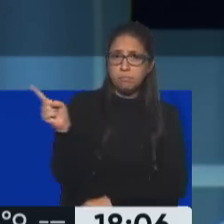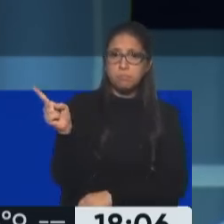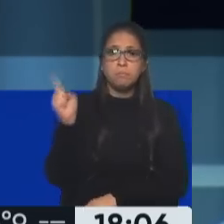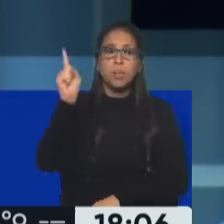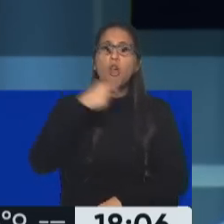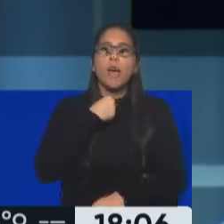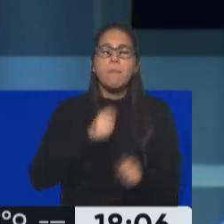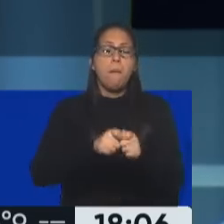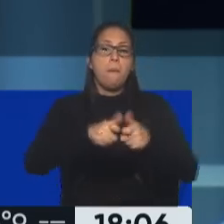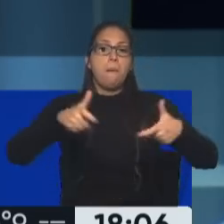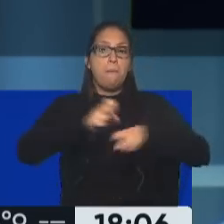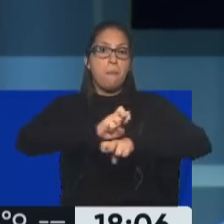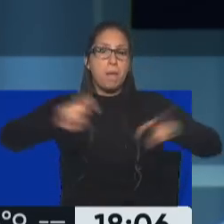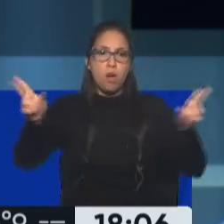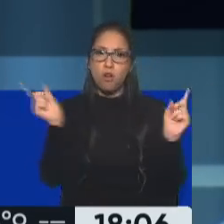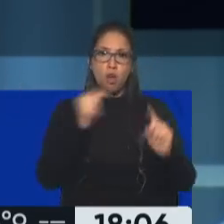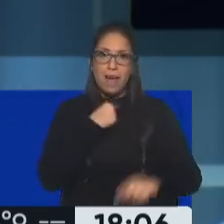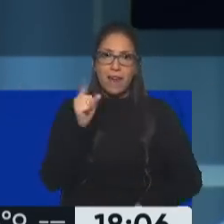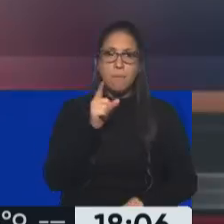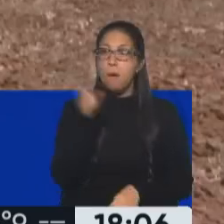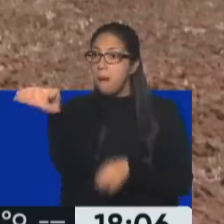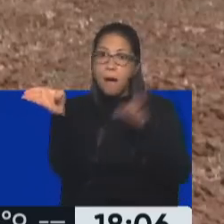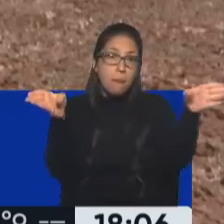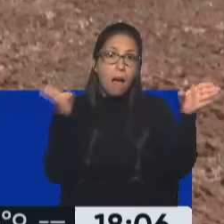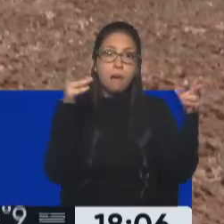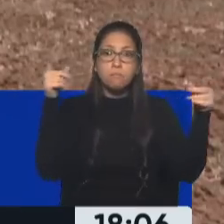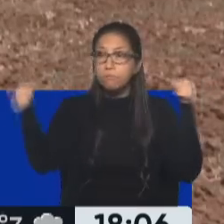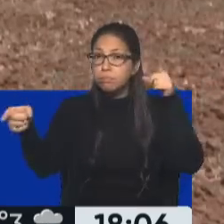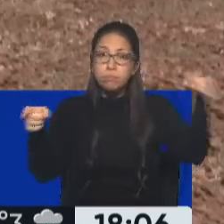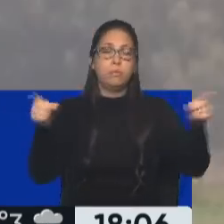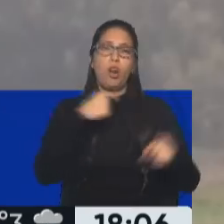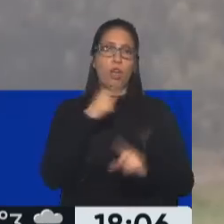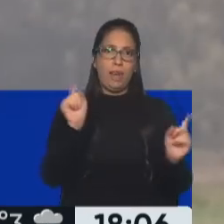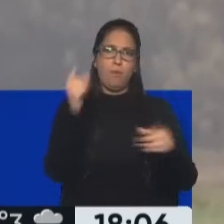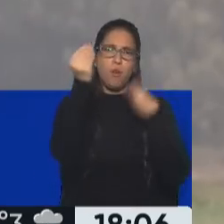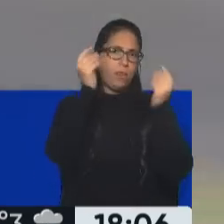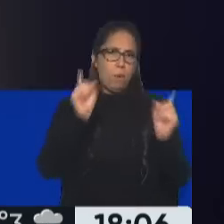escalation. We don't want to see a second front. And we are concerned about it.